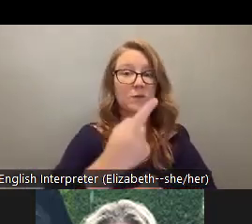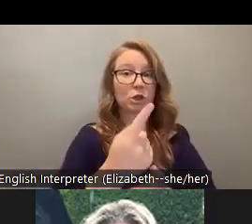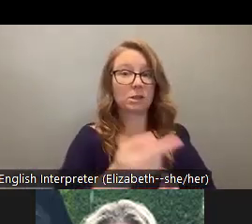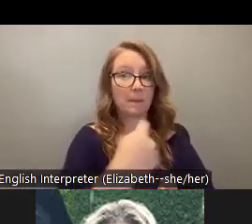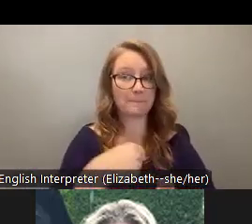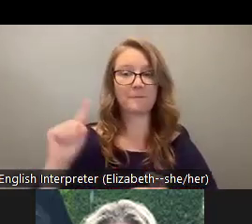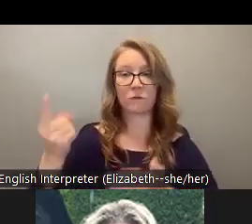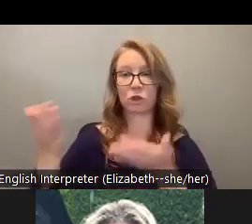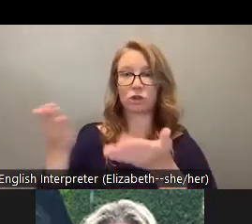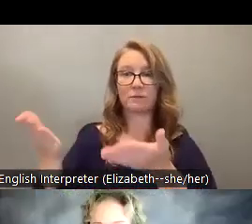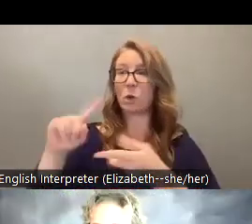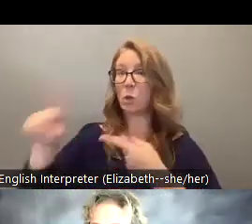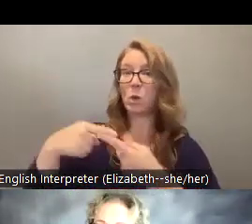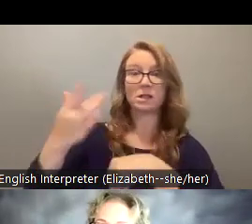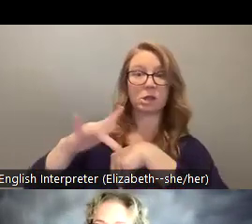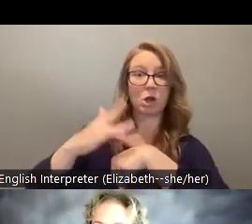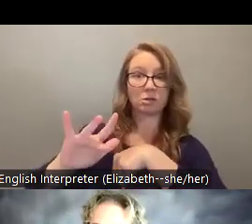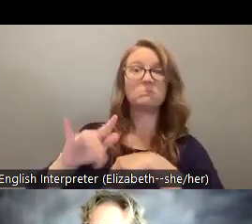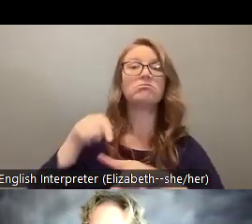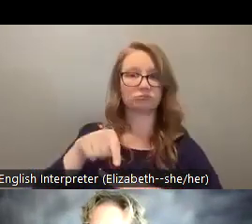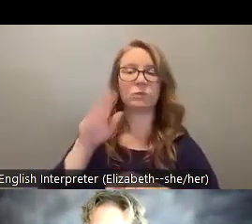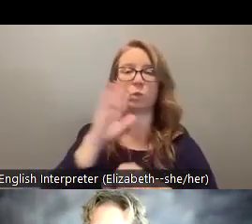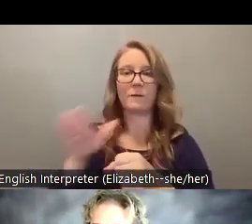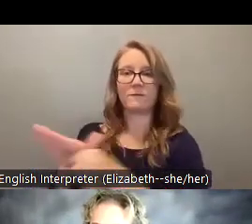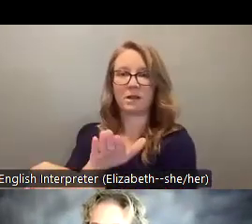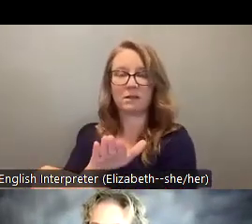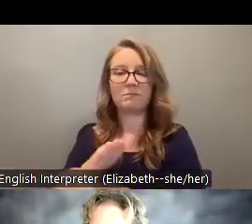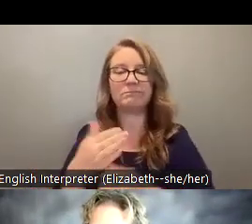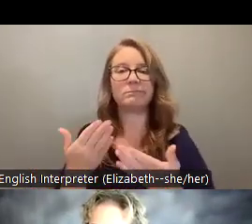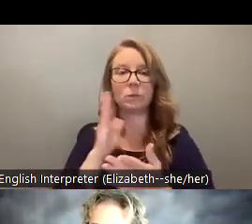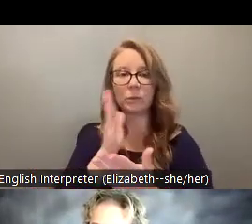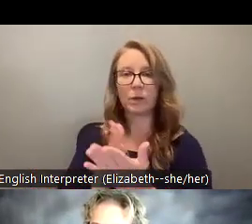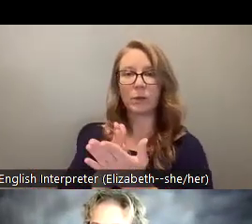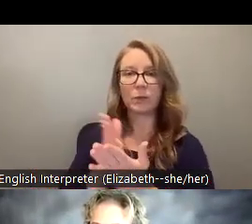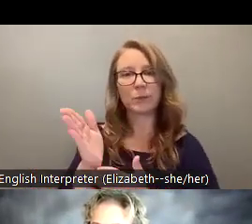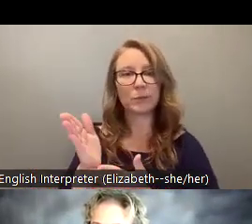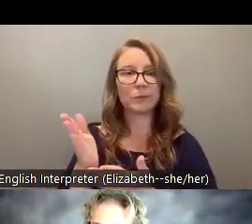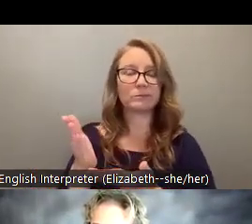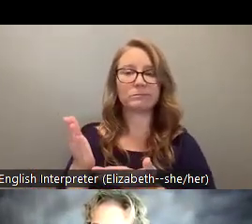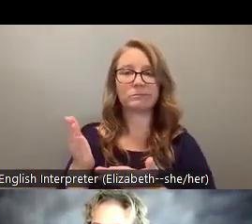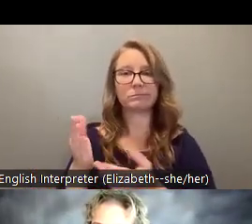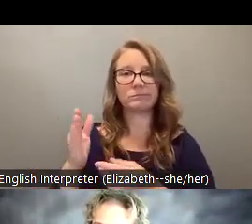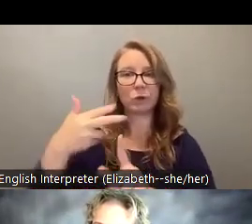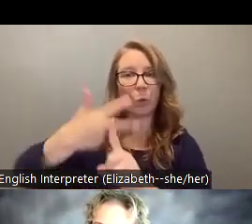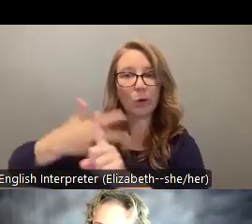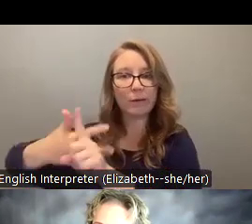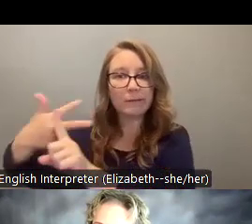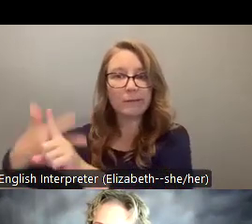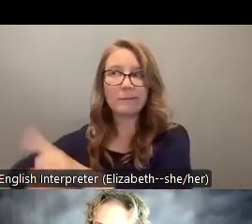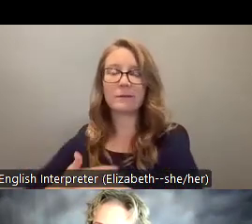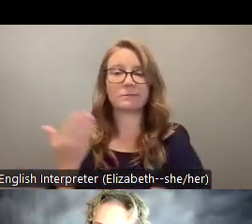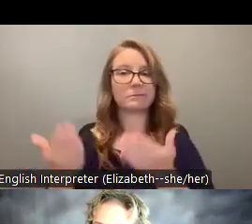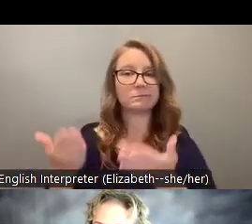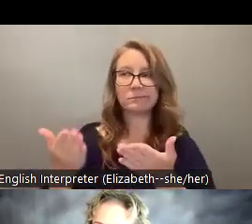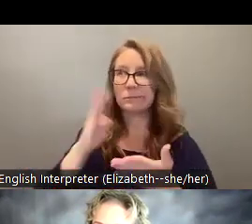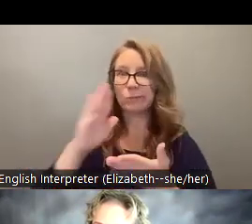for slots when they became available. Whether this was going to be through maybe potentially like a quarterly basis or being